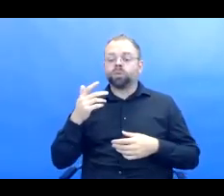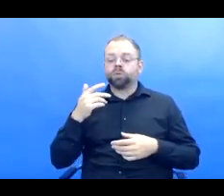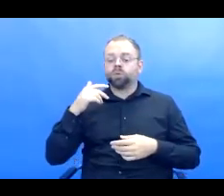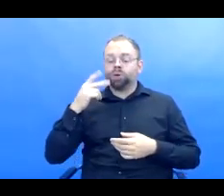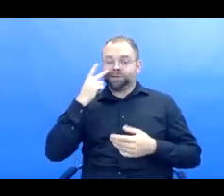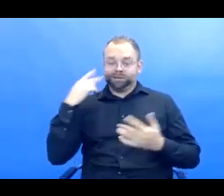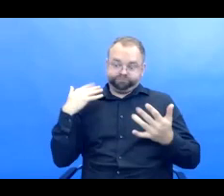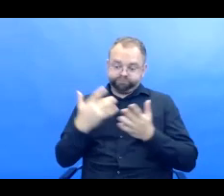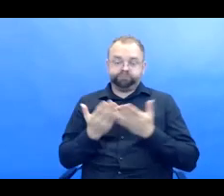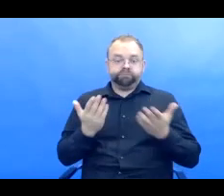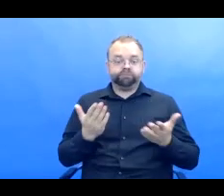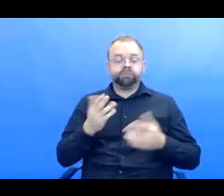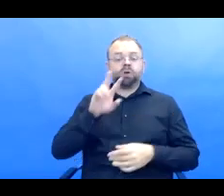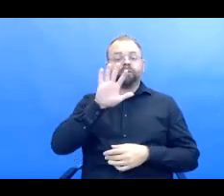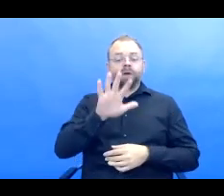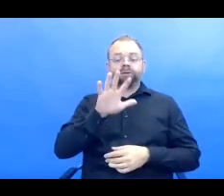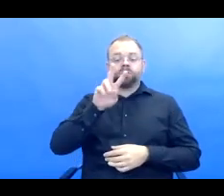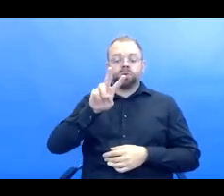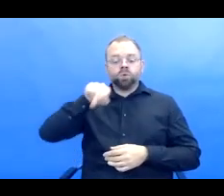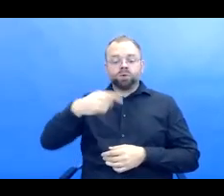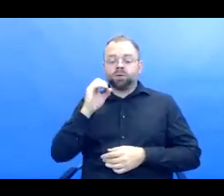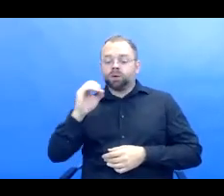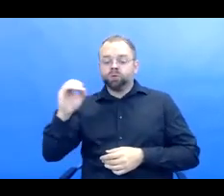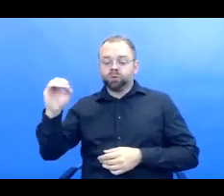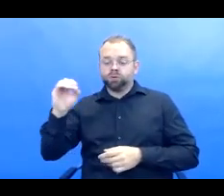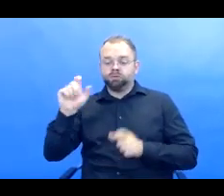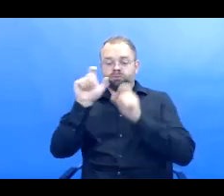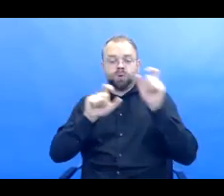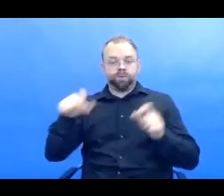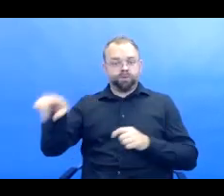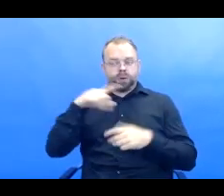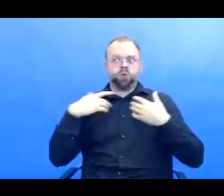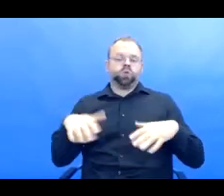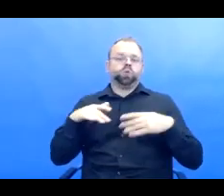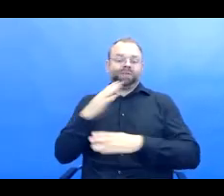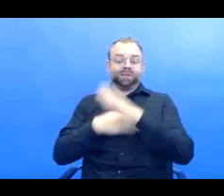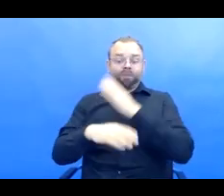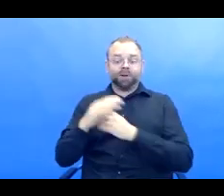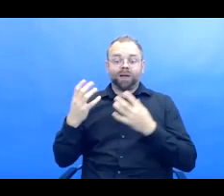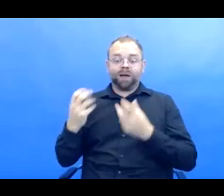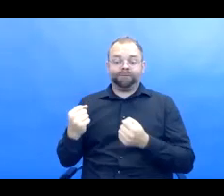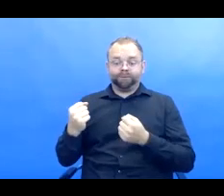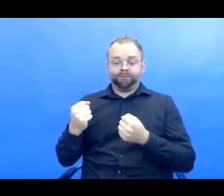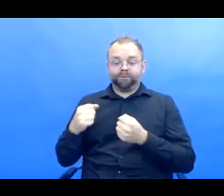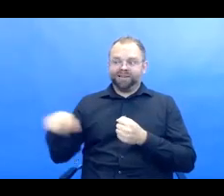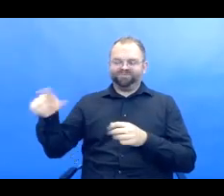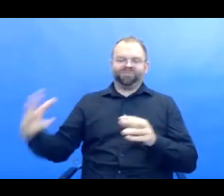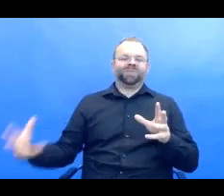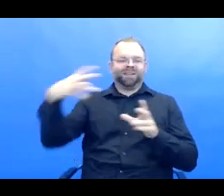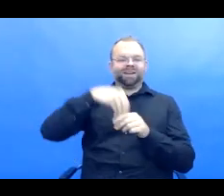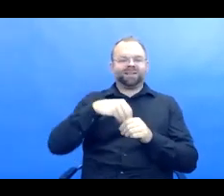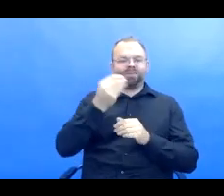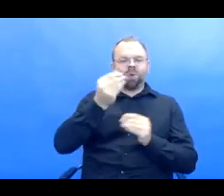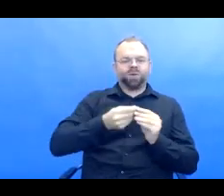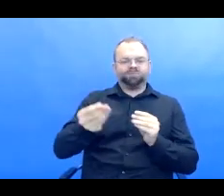can see when we talk about low coverage, then this is quite low coverage, both in terms of the